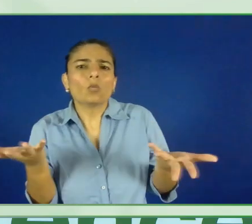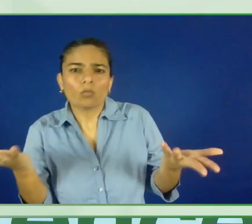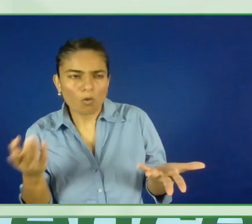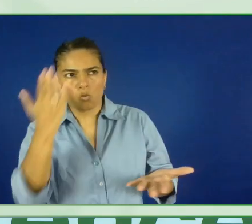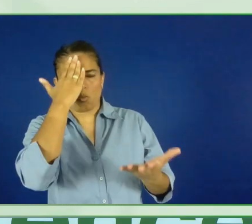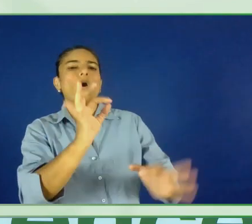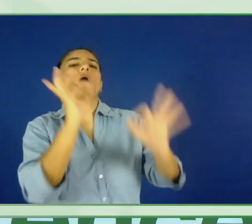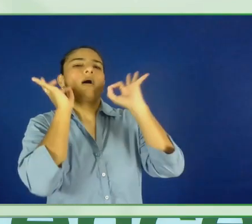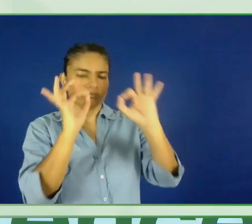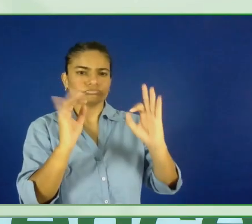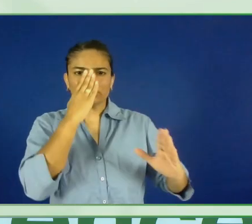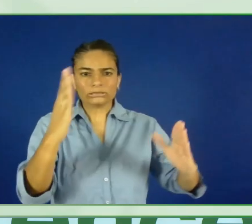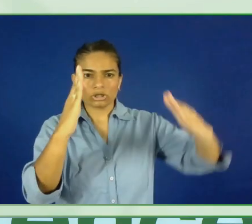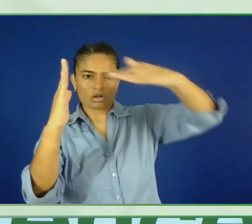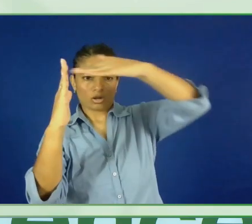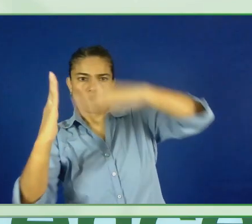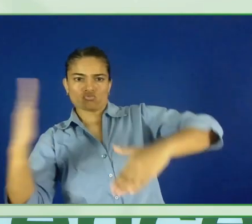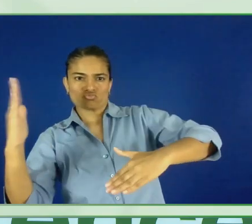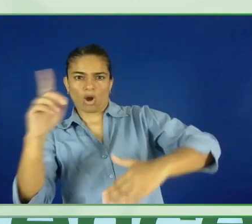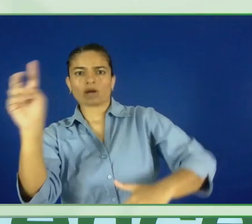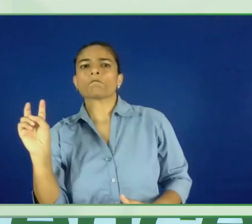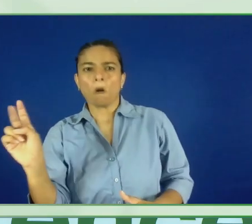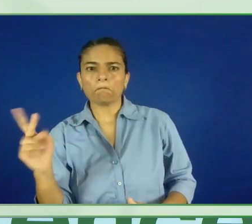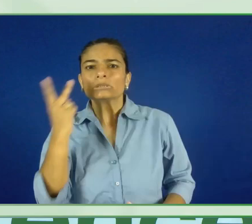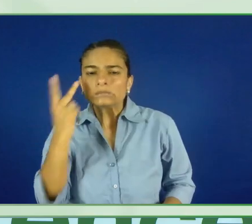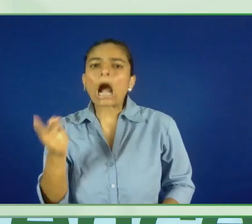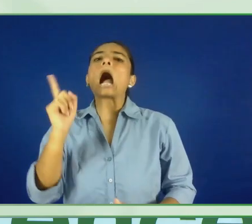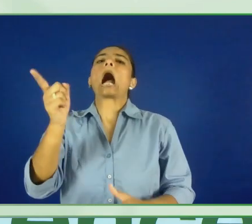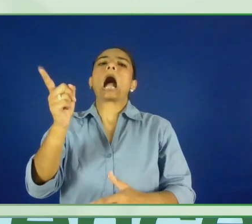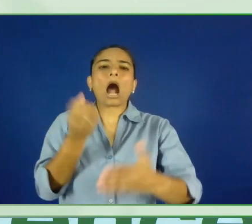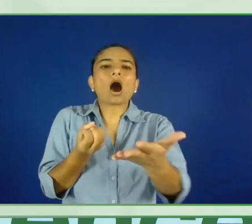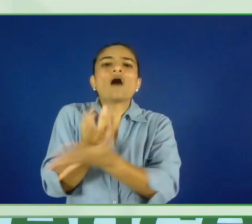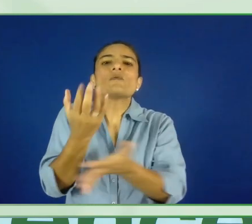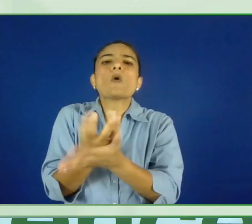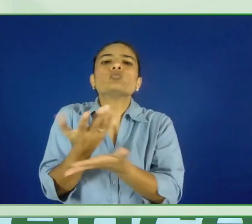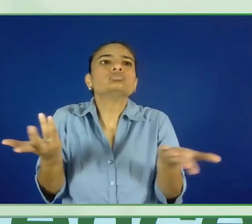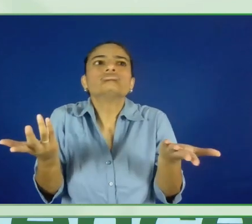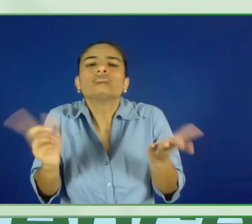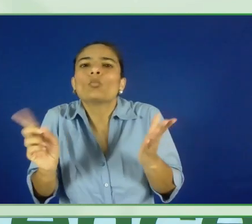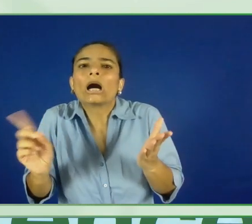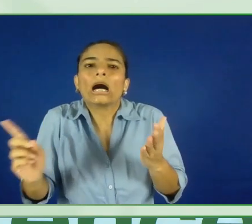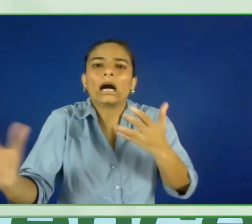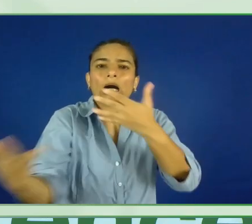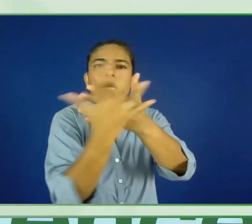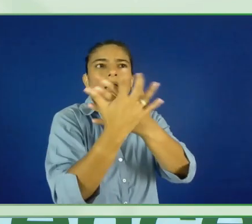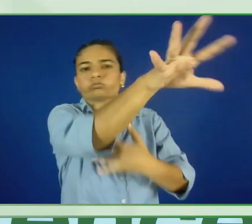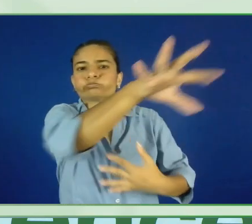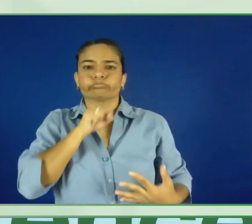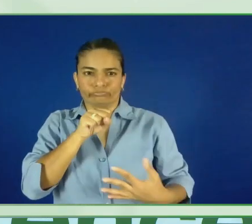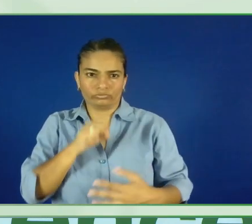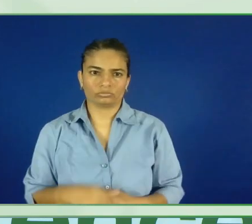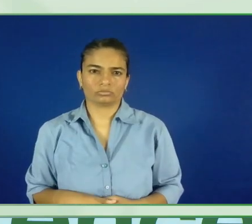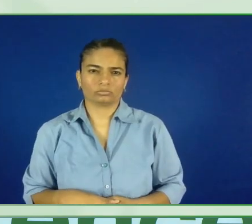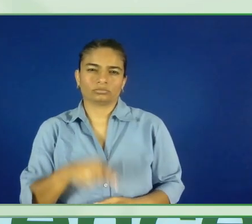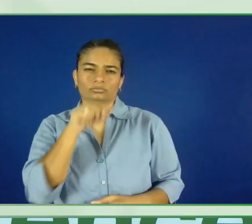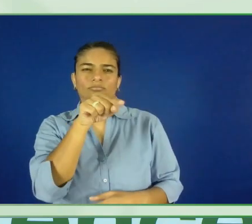is another feature that we built in from scratch. It's the source-based way of working with the